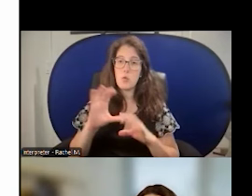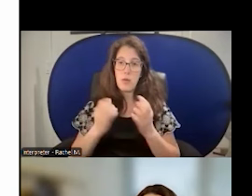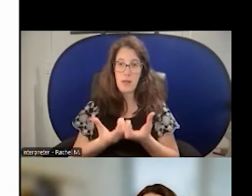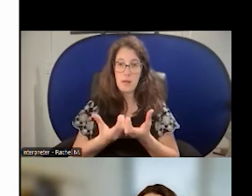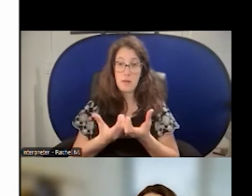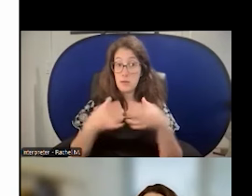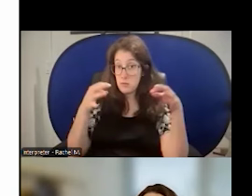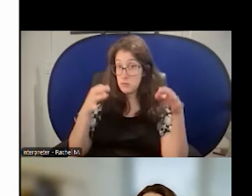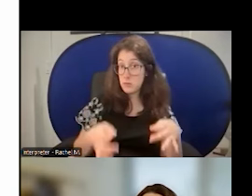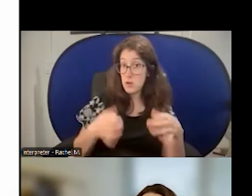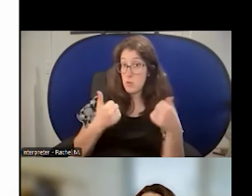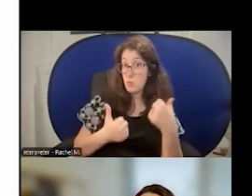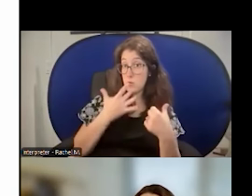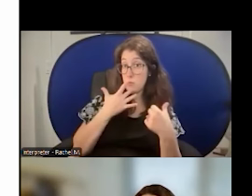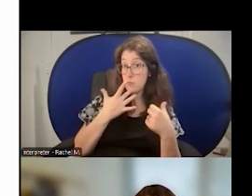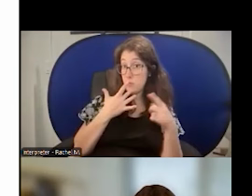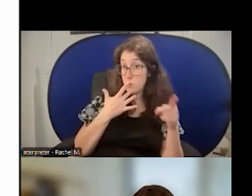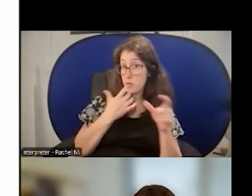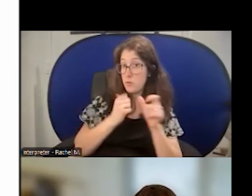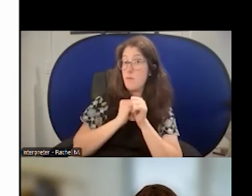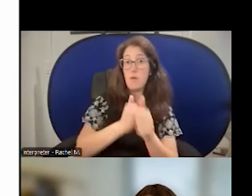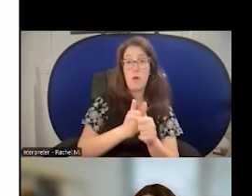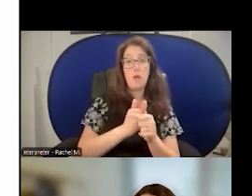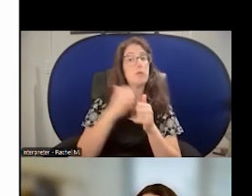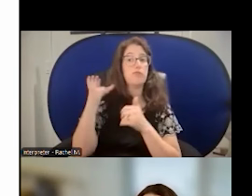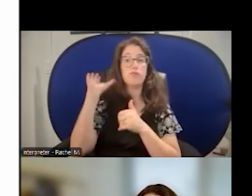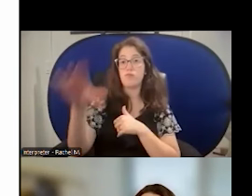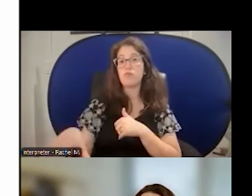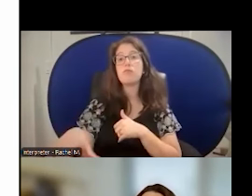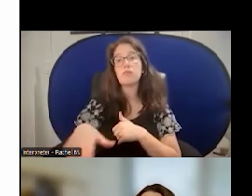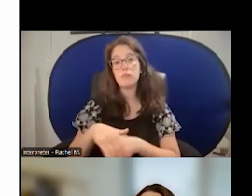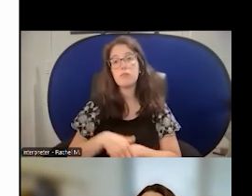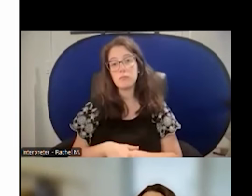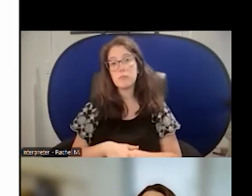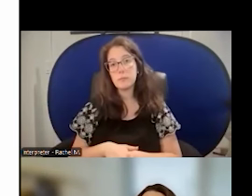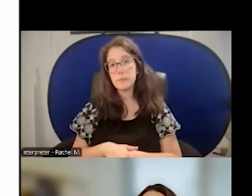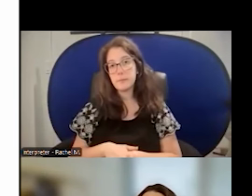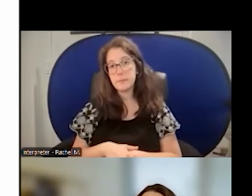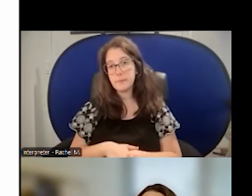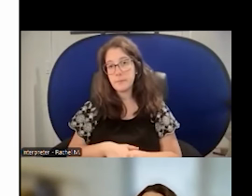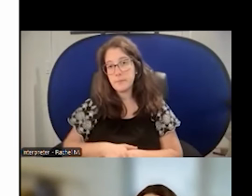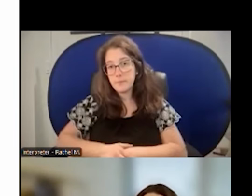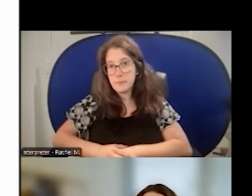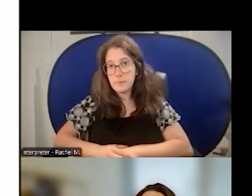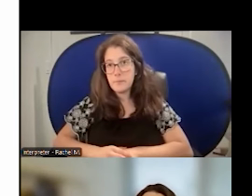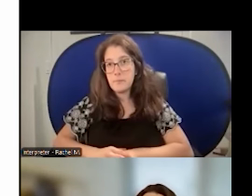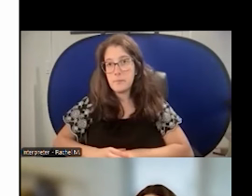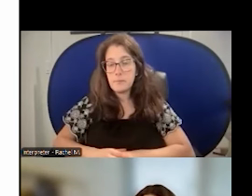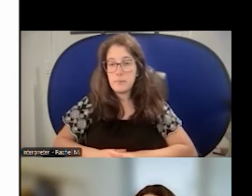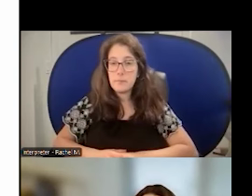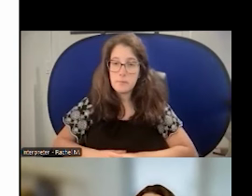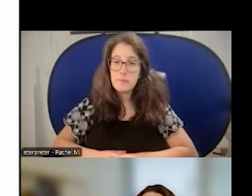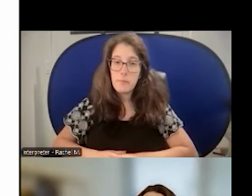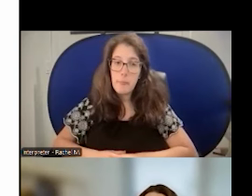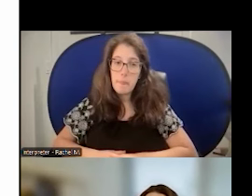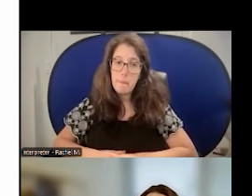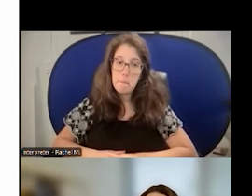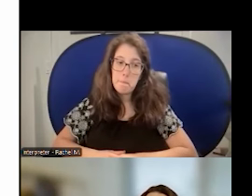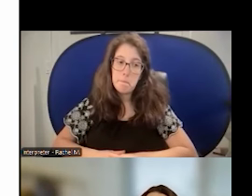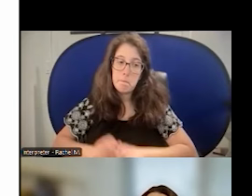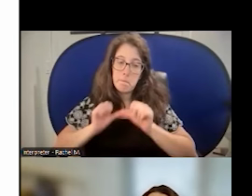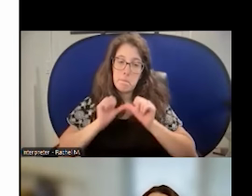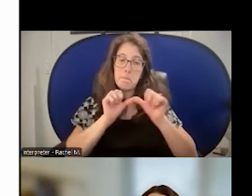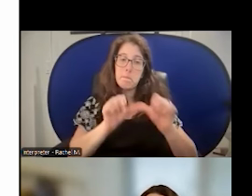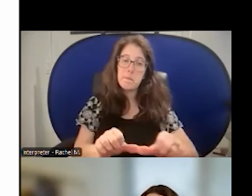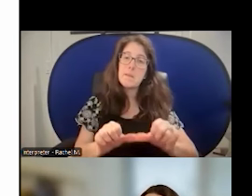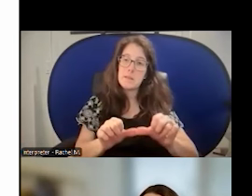decide which way you want to go overall for most of your links and try to be and be consistent